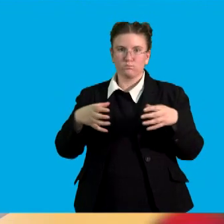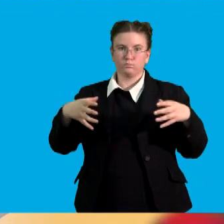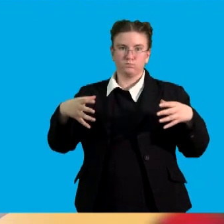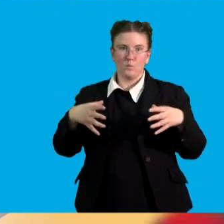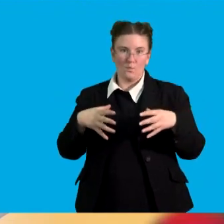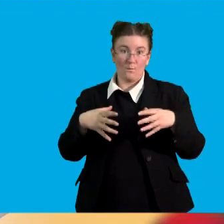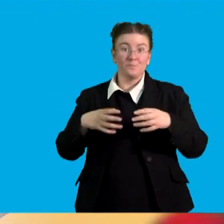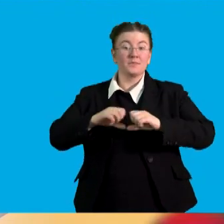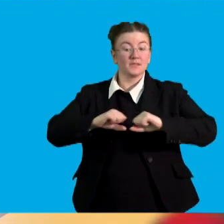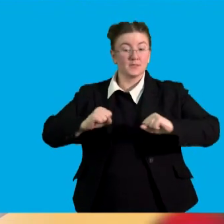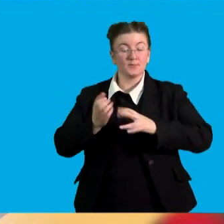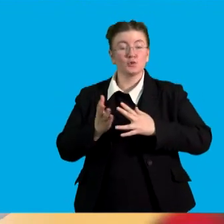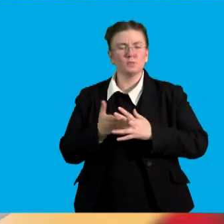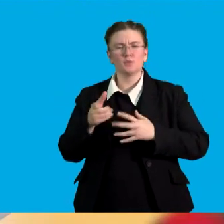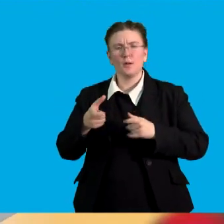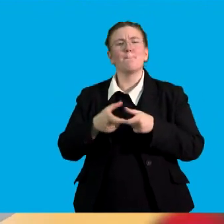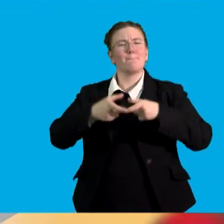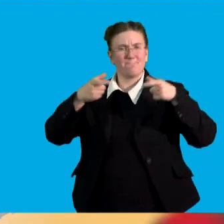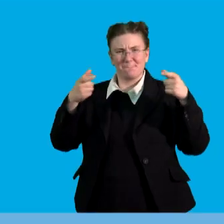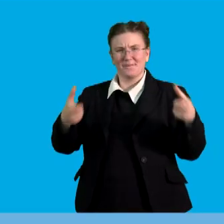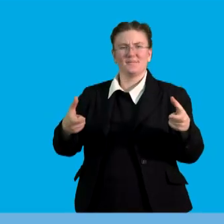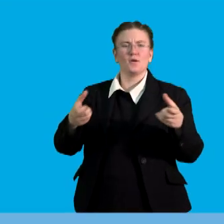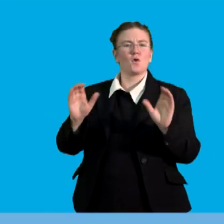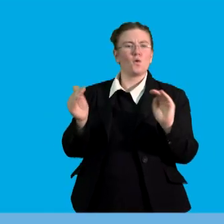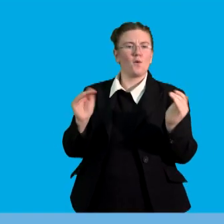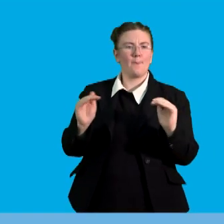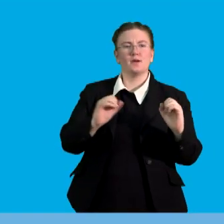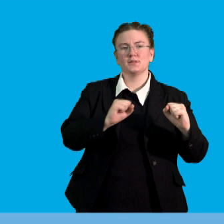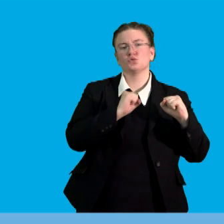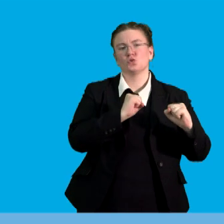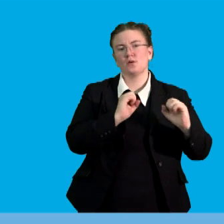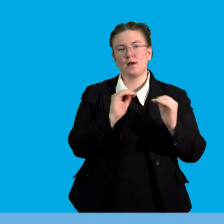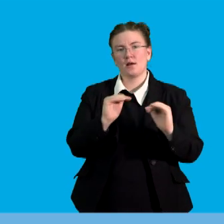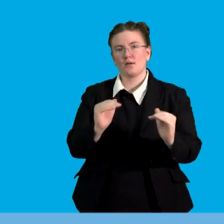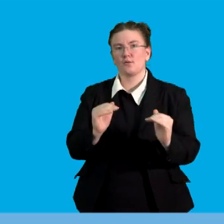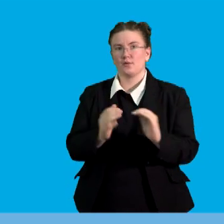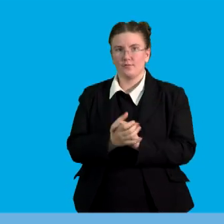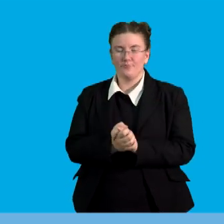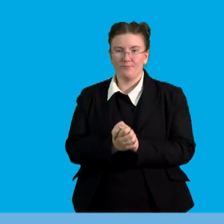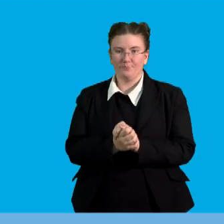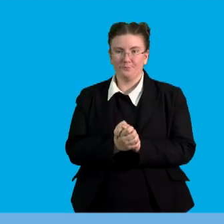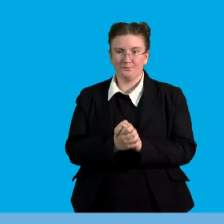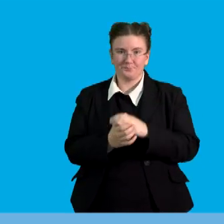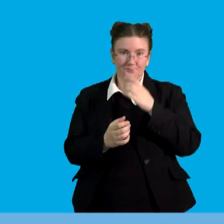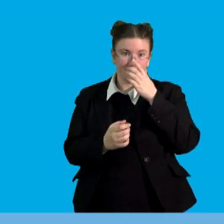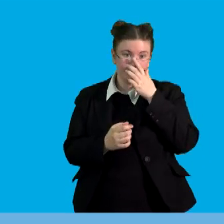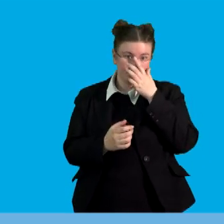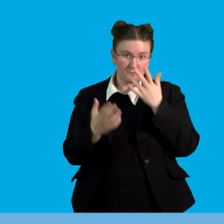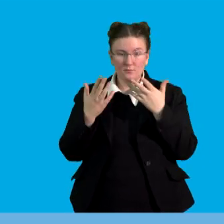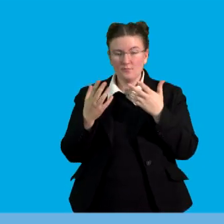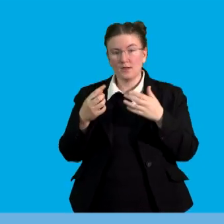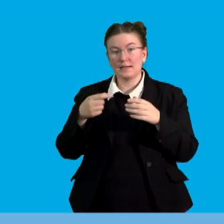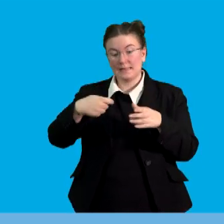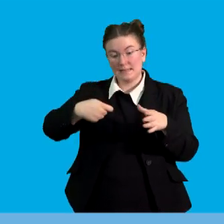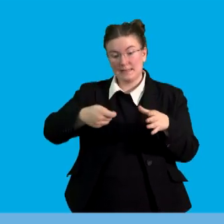in. And the spaces between the particles, it's much bigger as compared to the two other states of matter, the solid and the liquid.